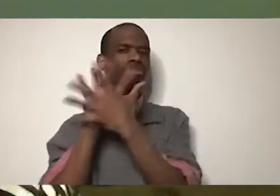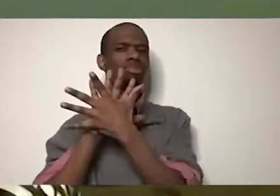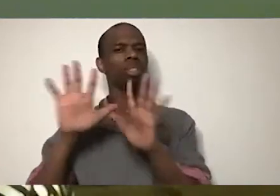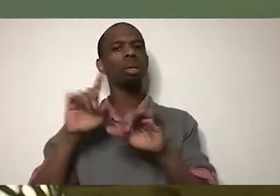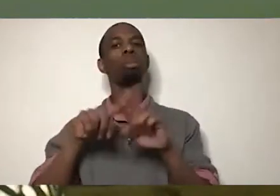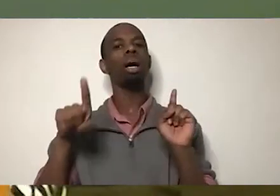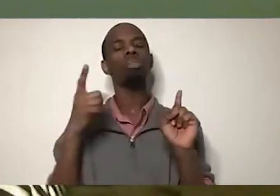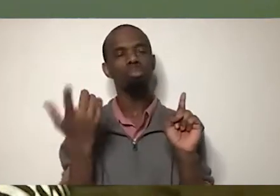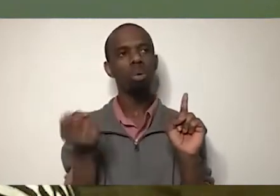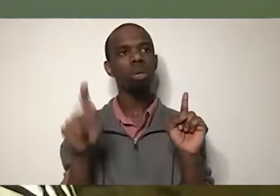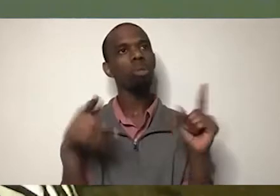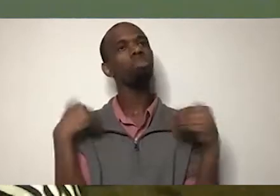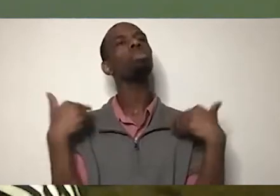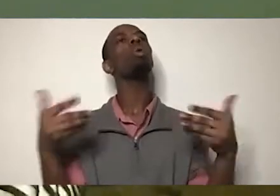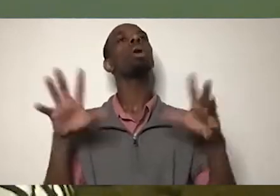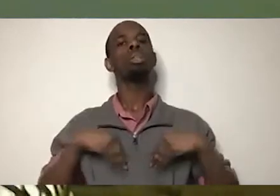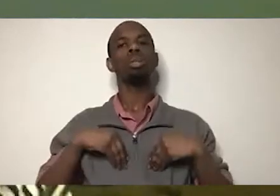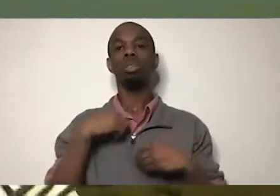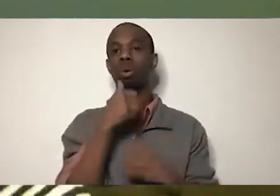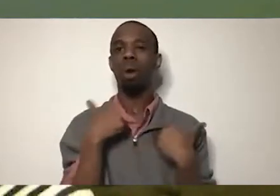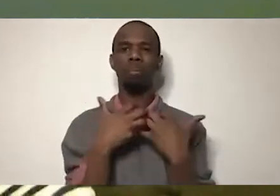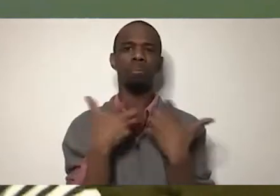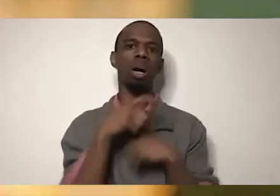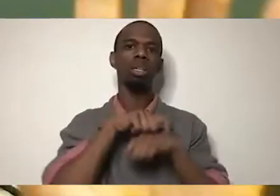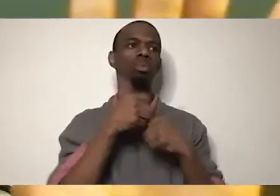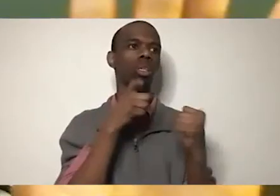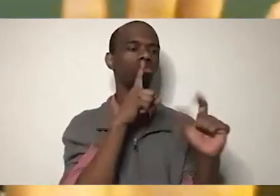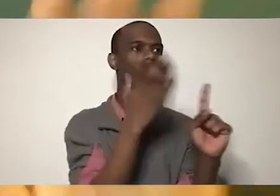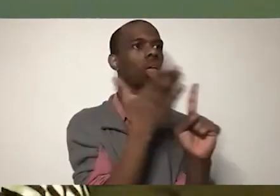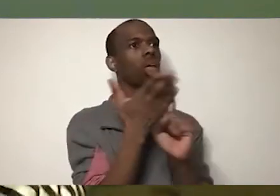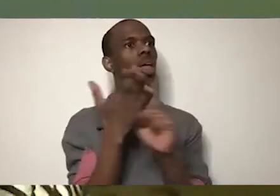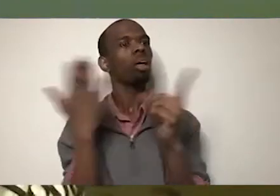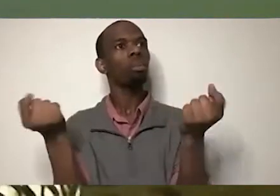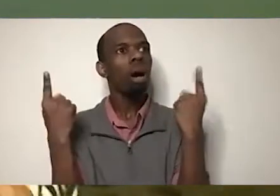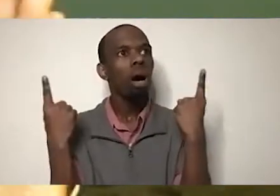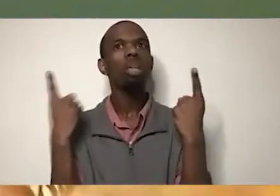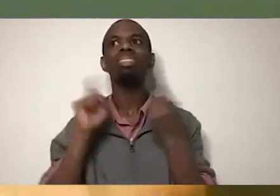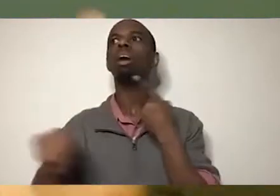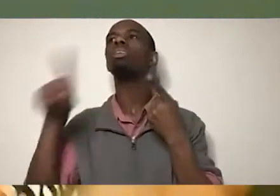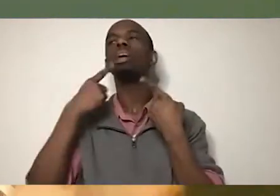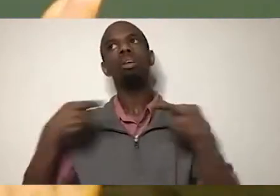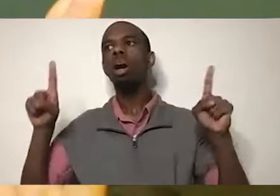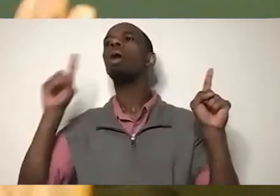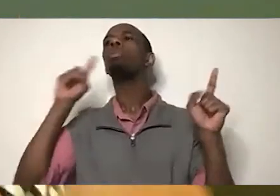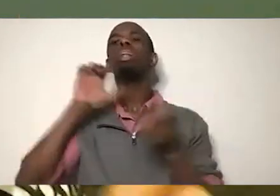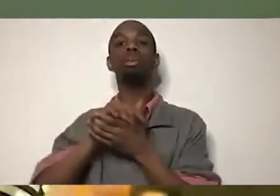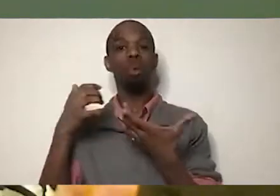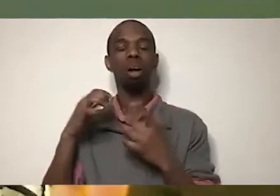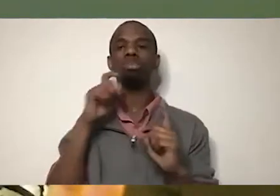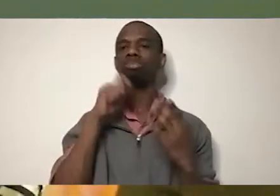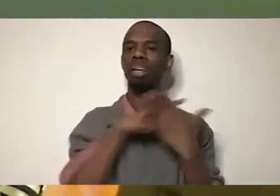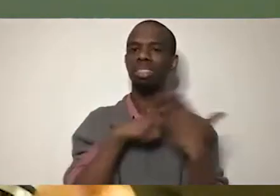racism is real and that environmental racism is real. And we have very clear data, right, of who's being most